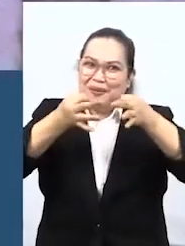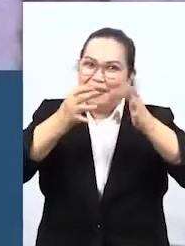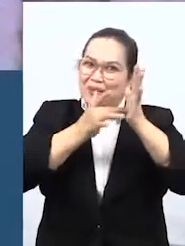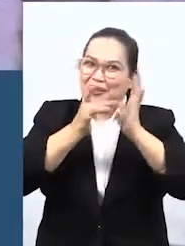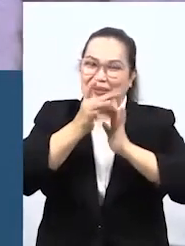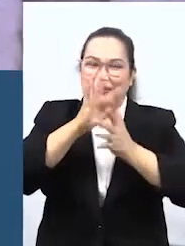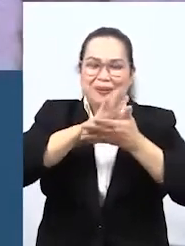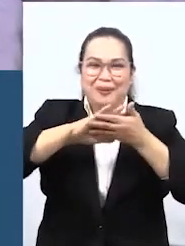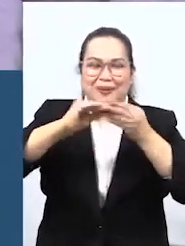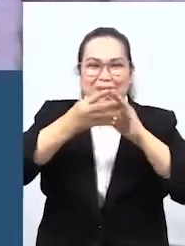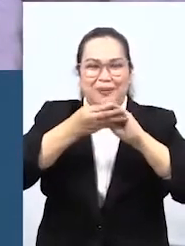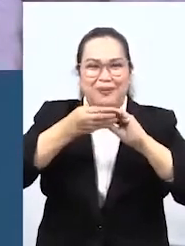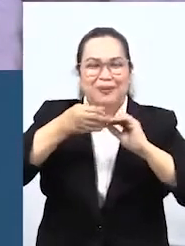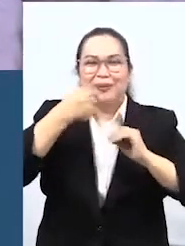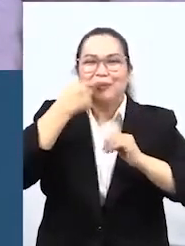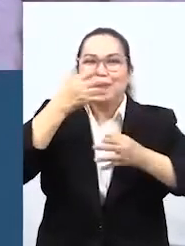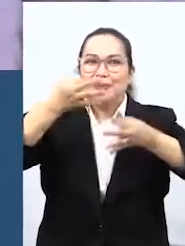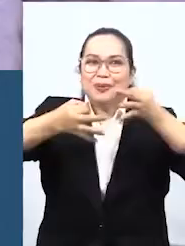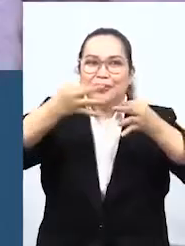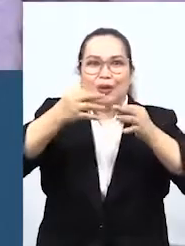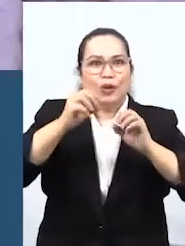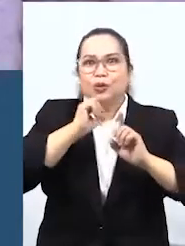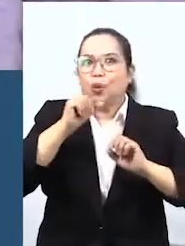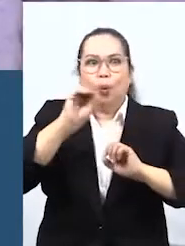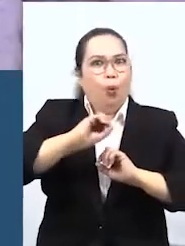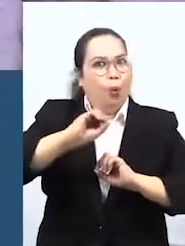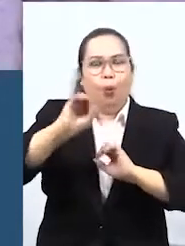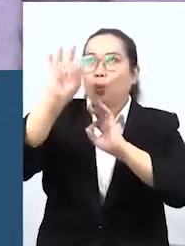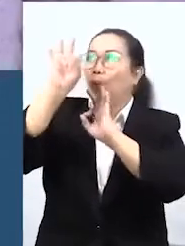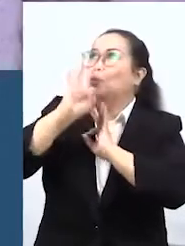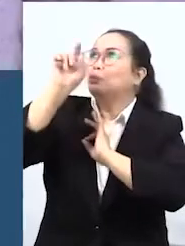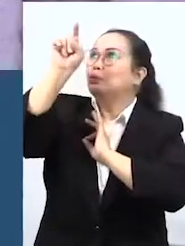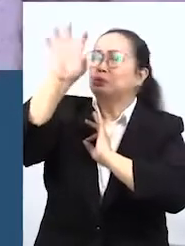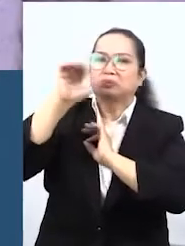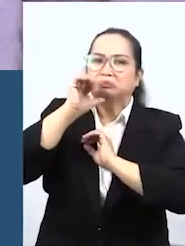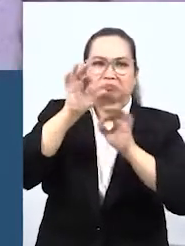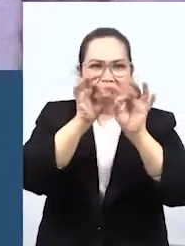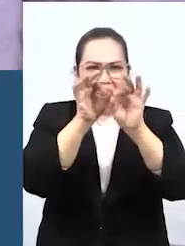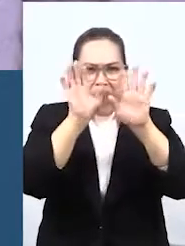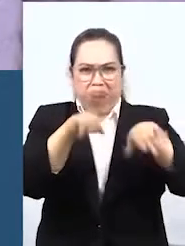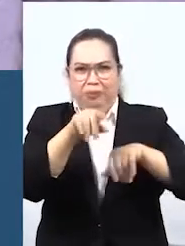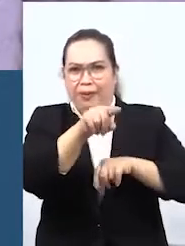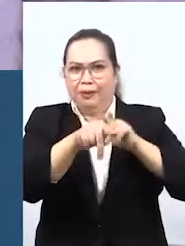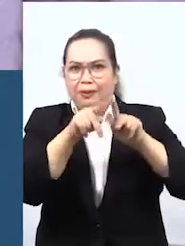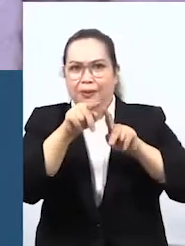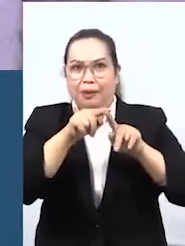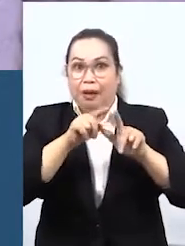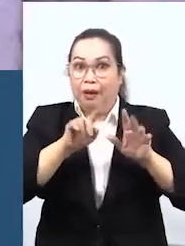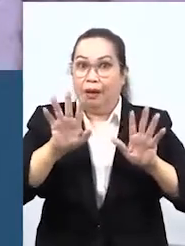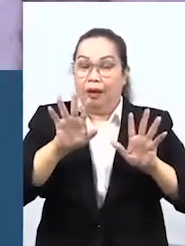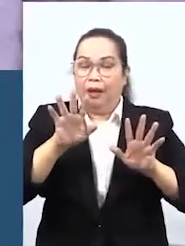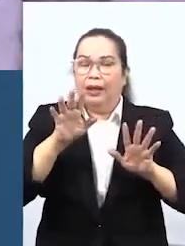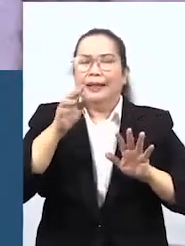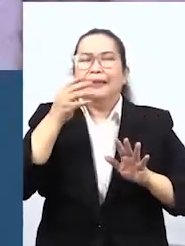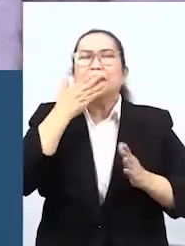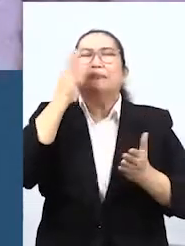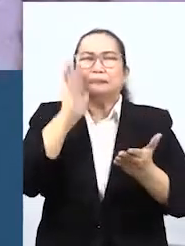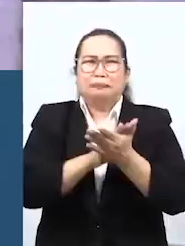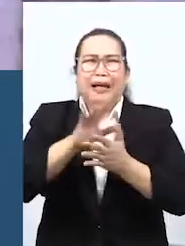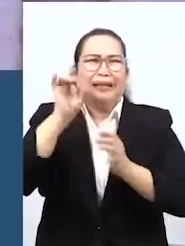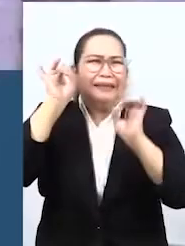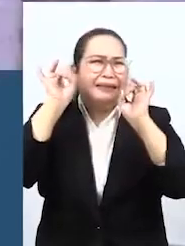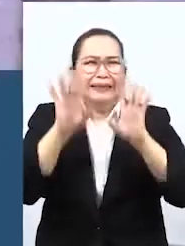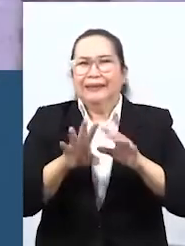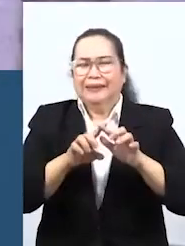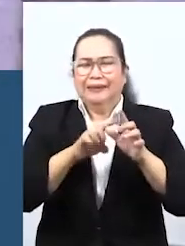story was described as a judge who doesn't fear God or respect people salbahe talaga he doesn't care about